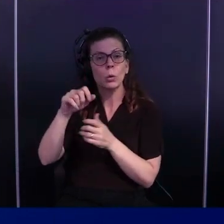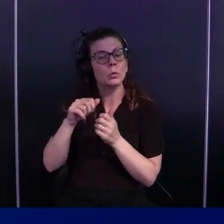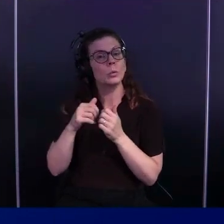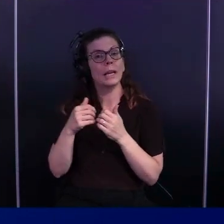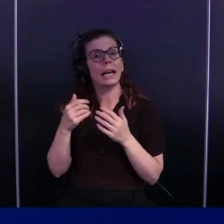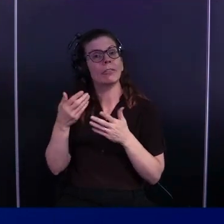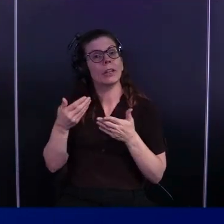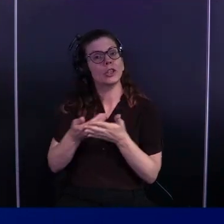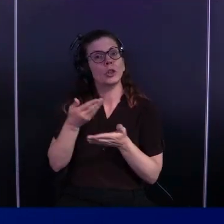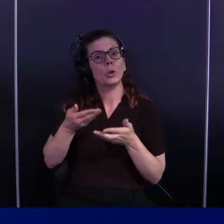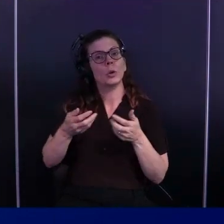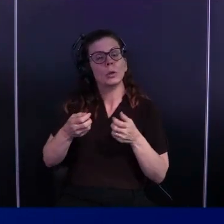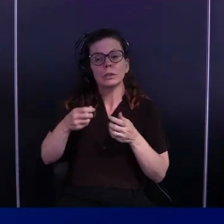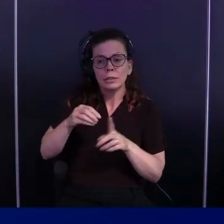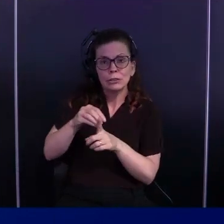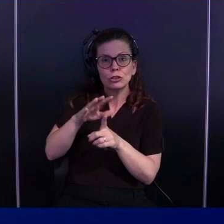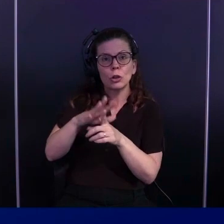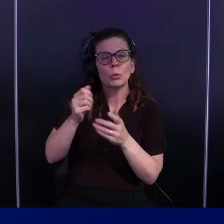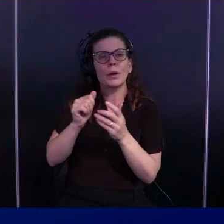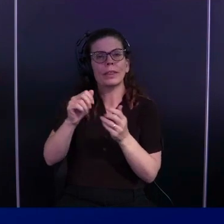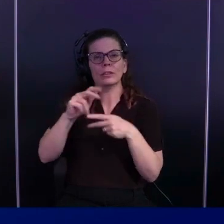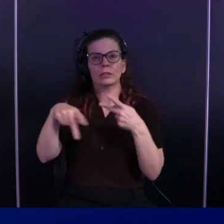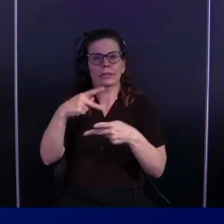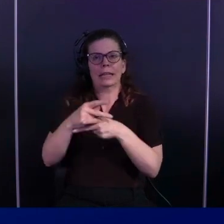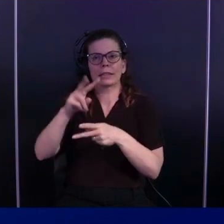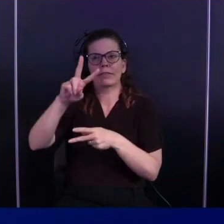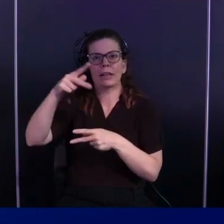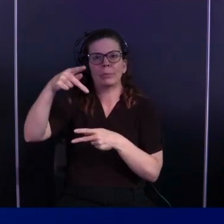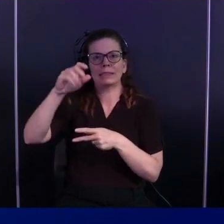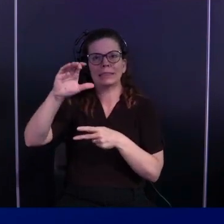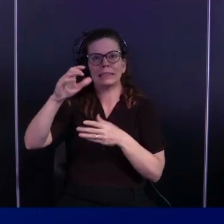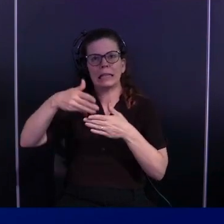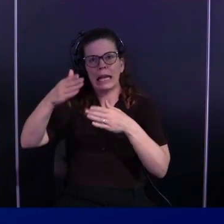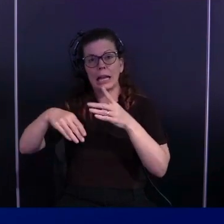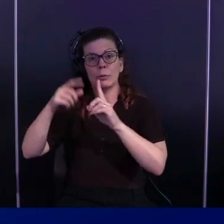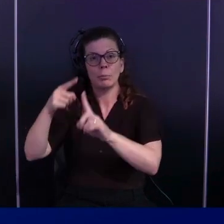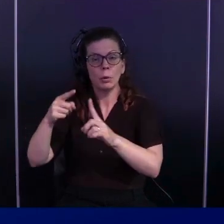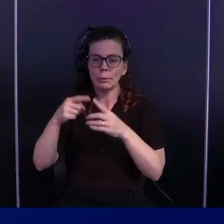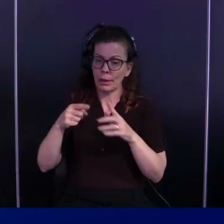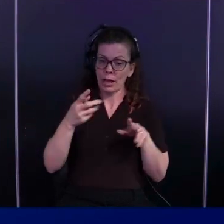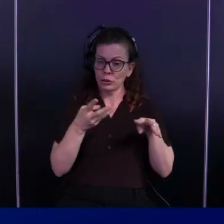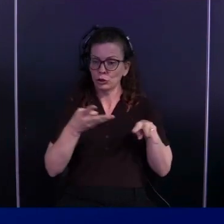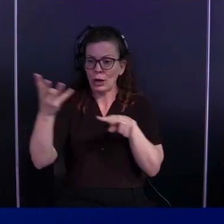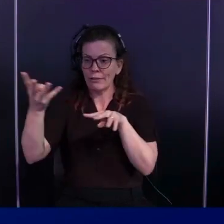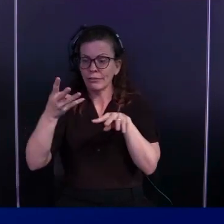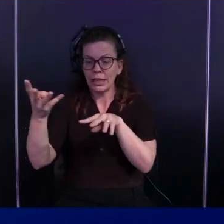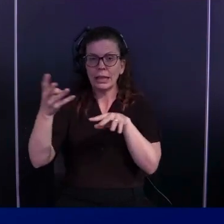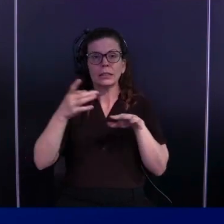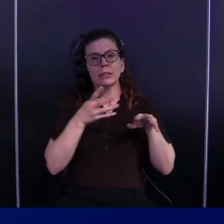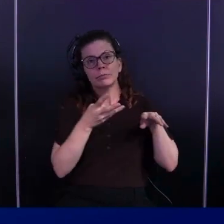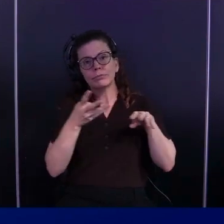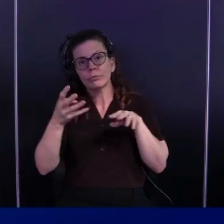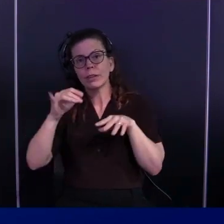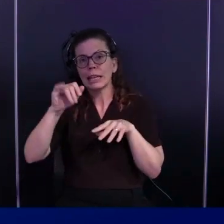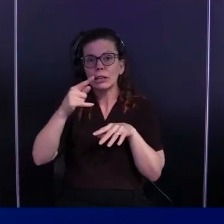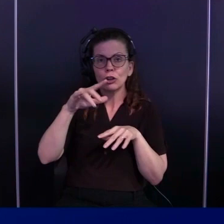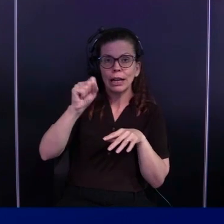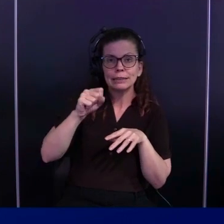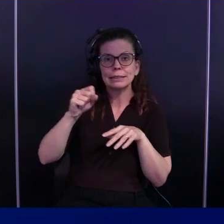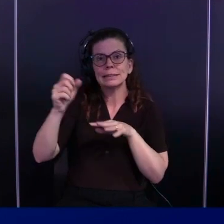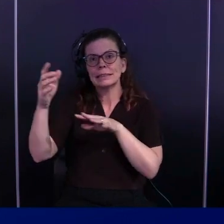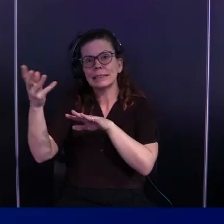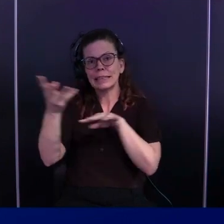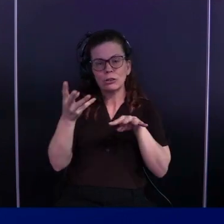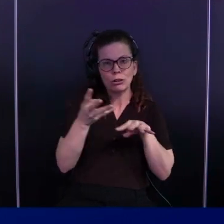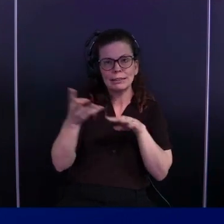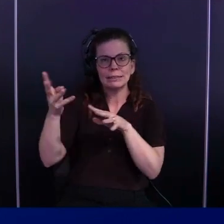of introduction of new types of VPC endpoints, that like traffic traveling laterally, traffic going ingress, traffic going egress, each take